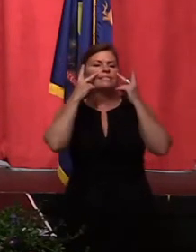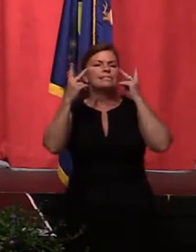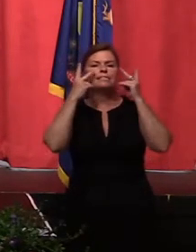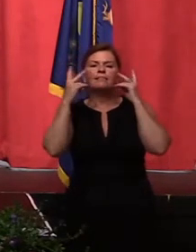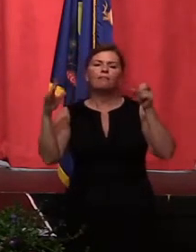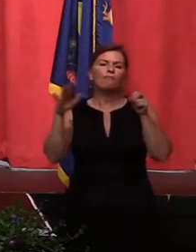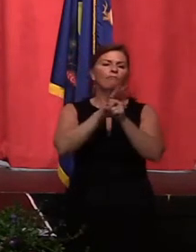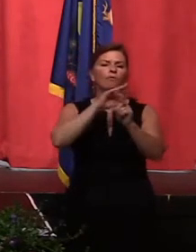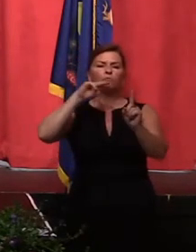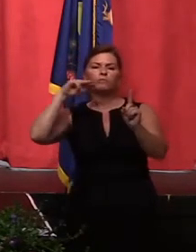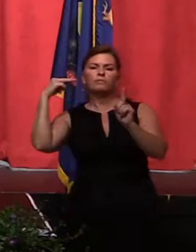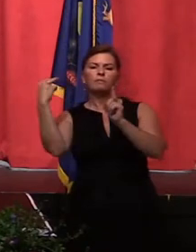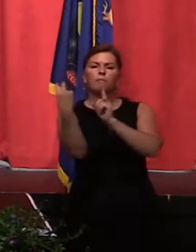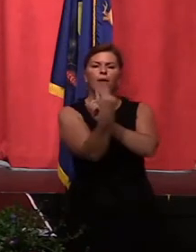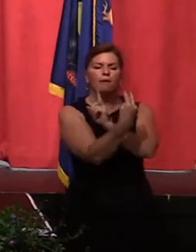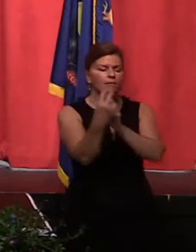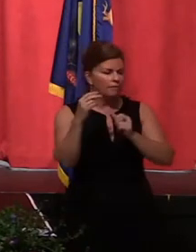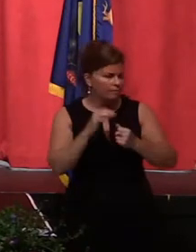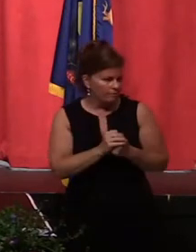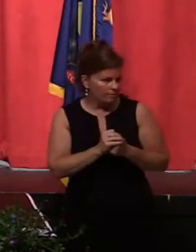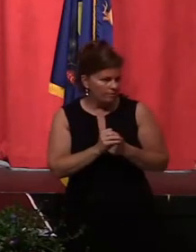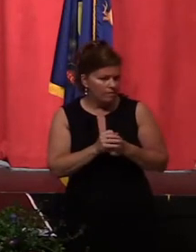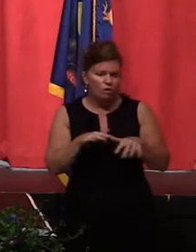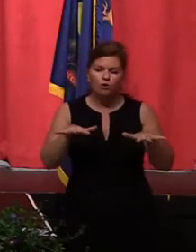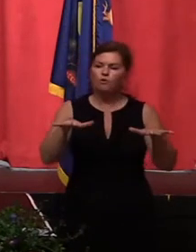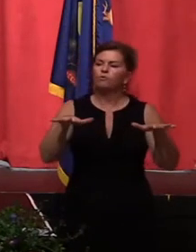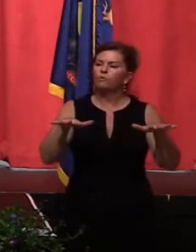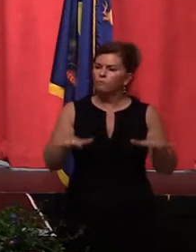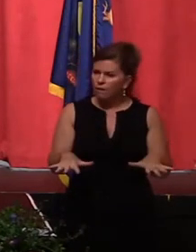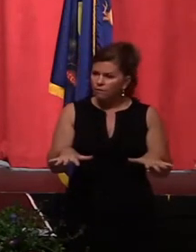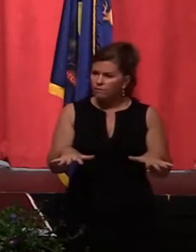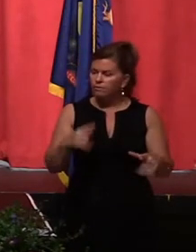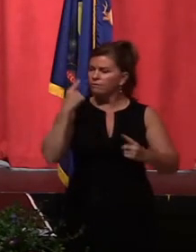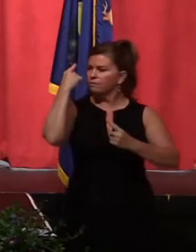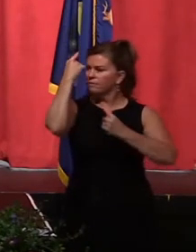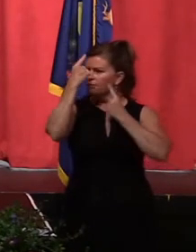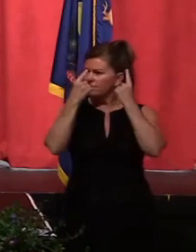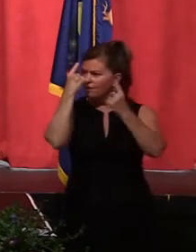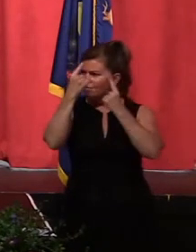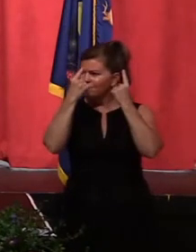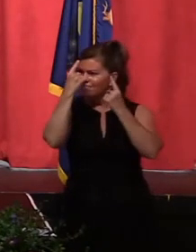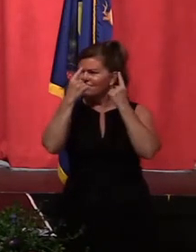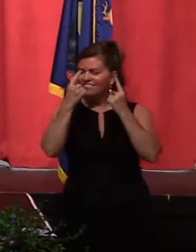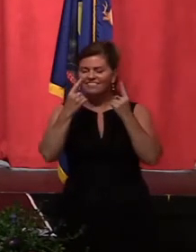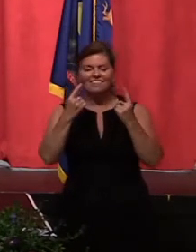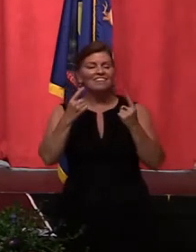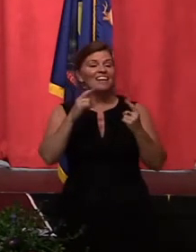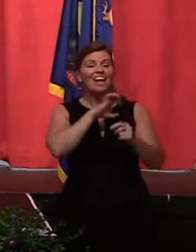situation. She is grounded, thoughtful, and has limitless energy.